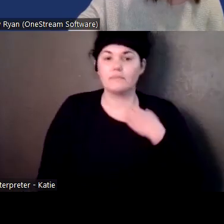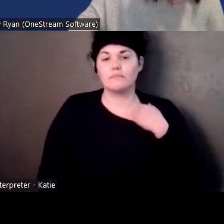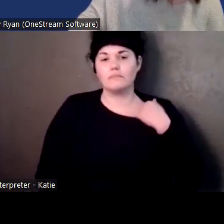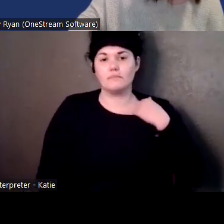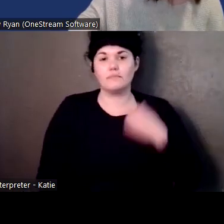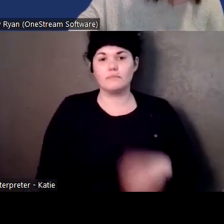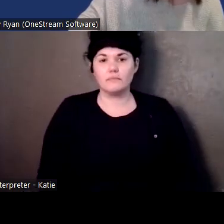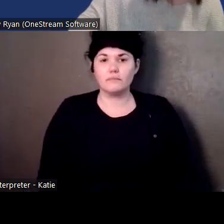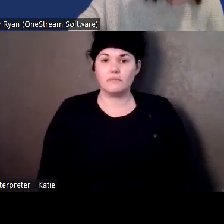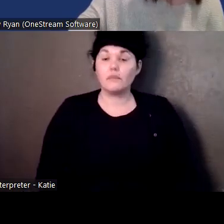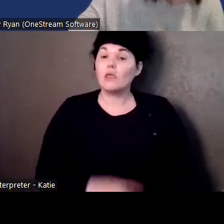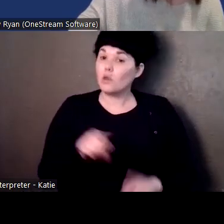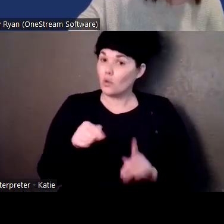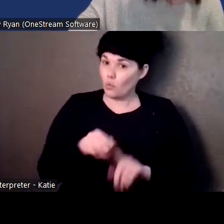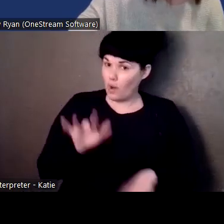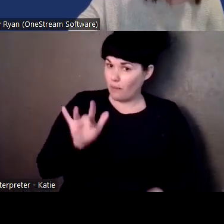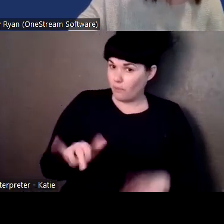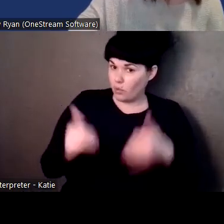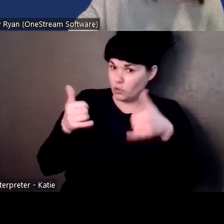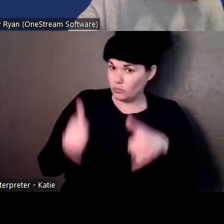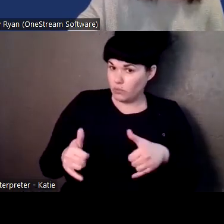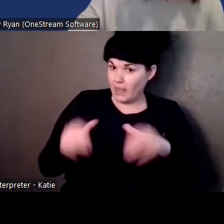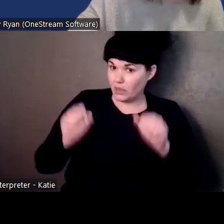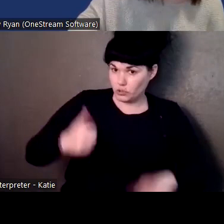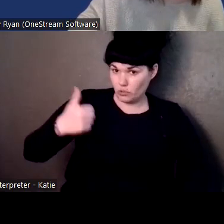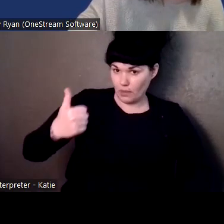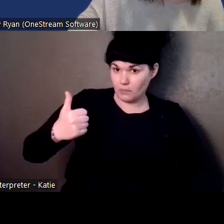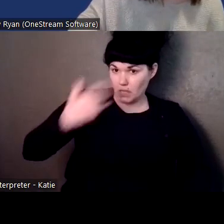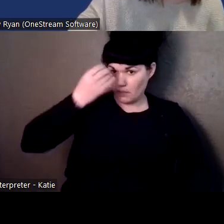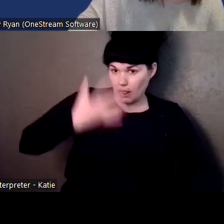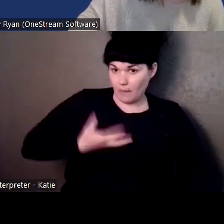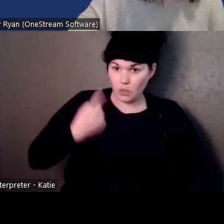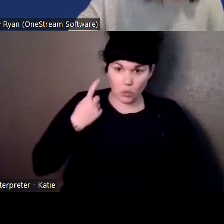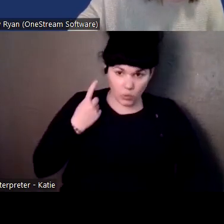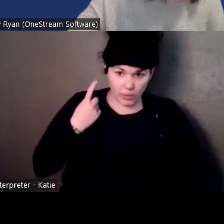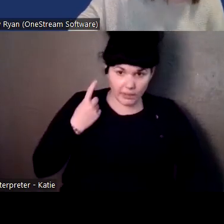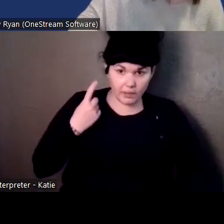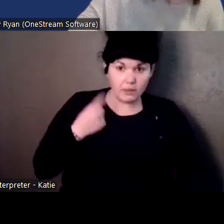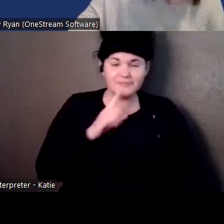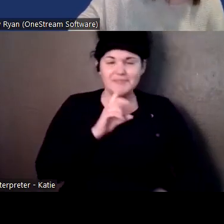Once I started, can one of you please give me a thumbs up that you can hear the sound? Thank you. Absolutely.